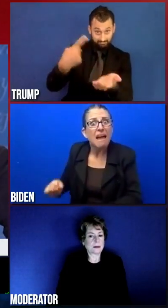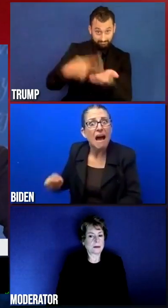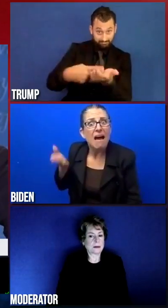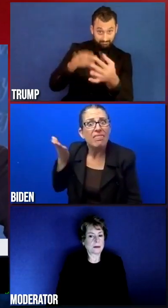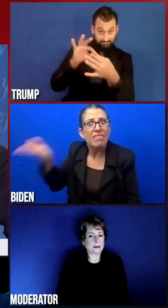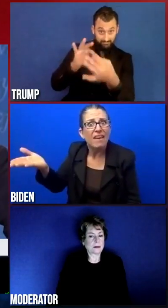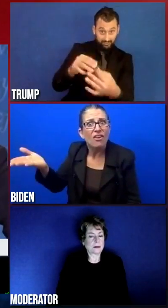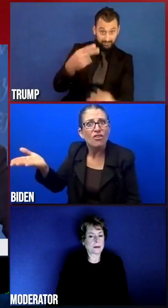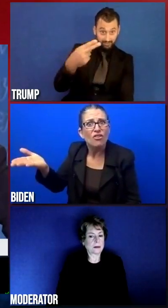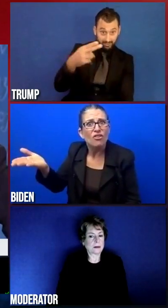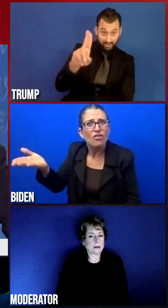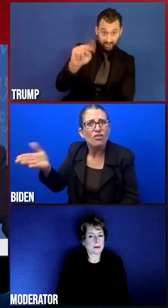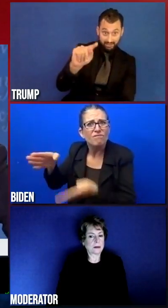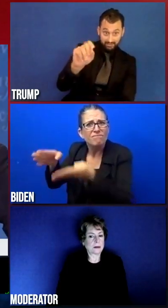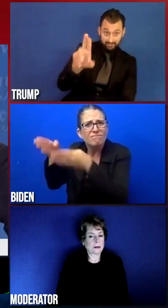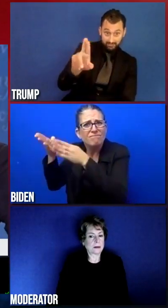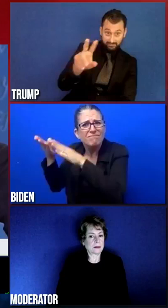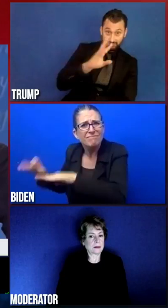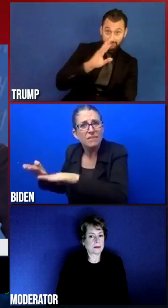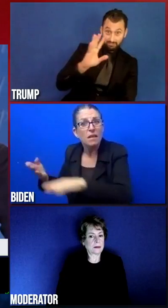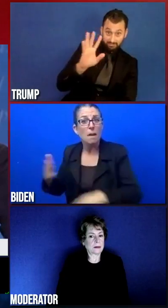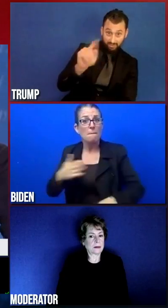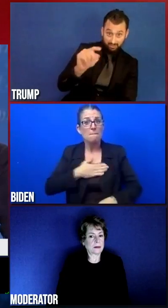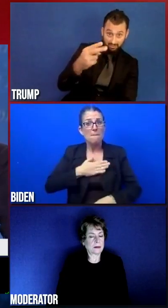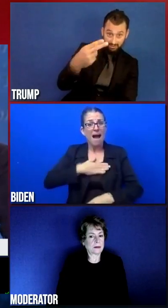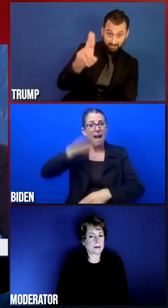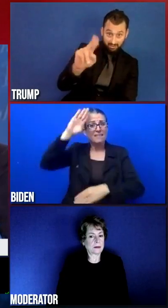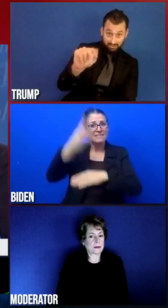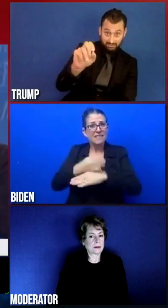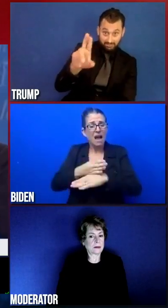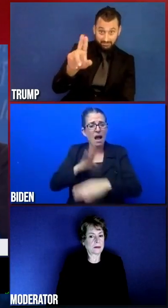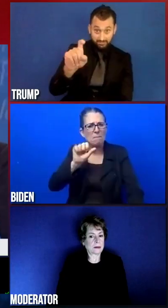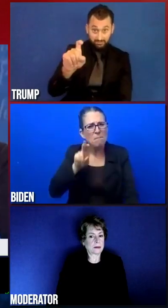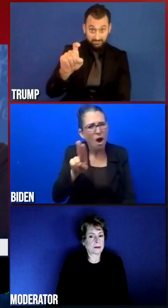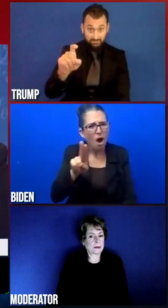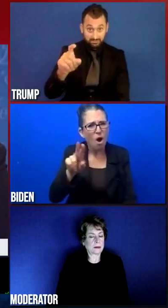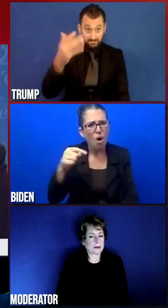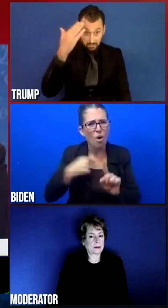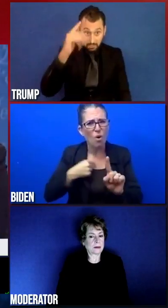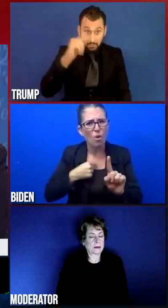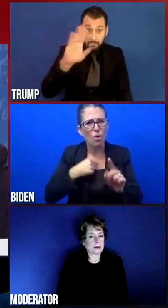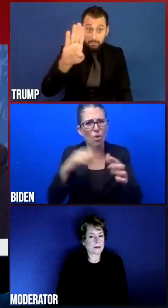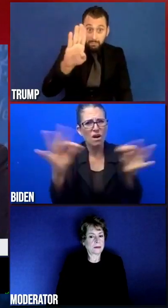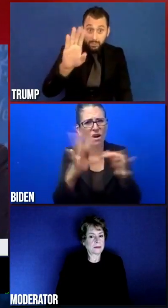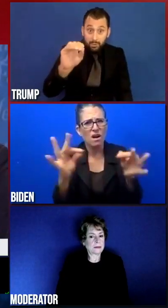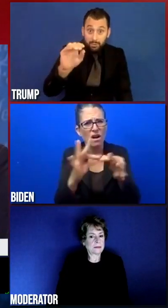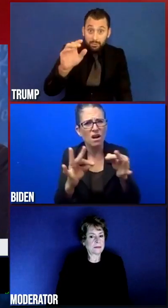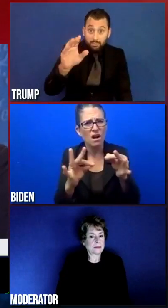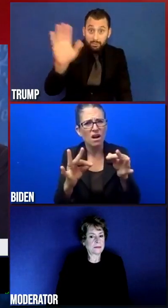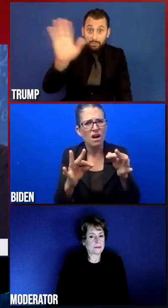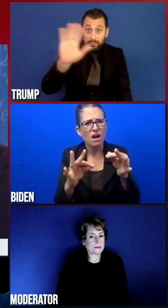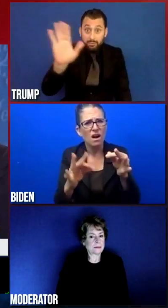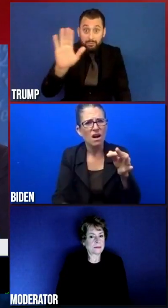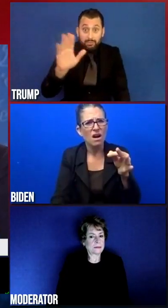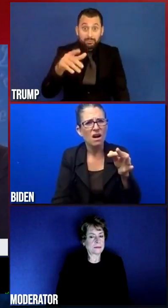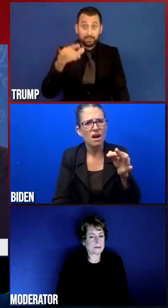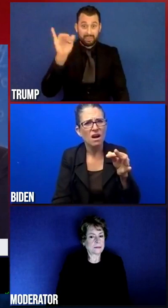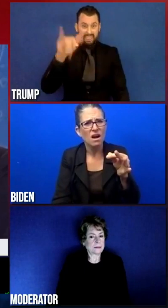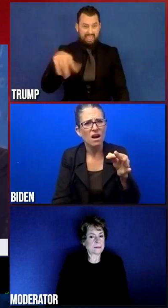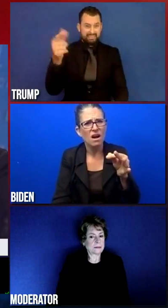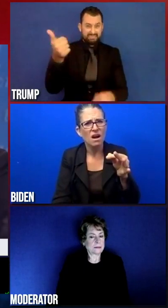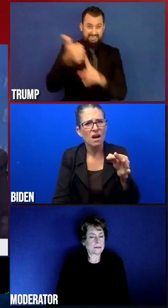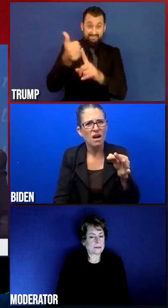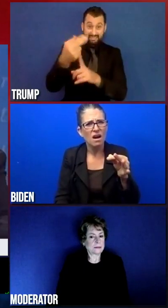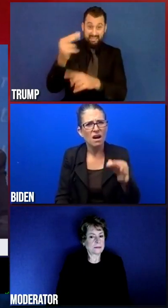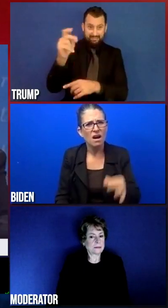about. I don't know Bo. I know Hunter. Yeah, Hunter got thrown out of the military. He was thrown out, dishonorably discharged. That's not true. He